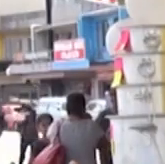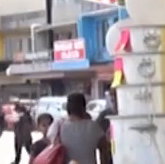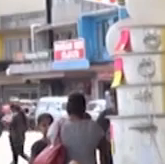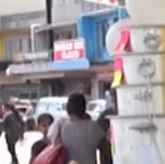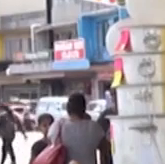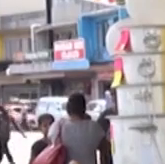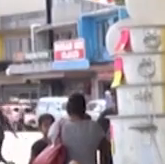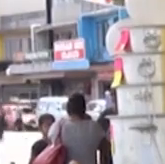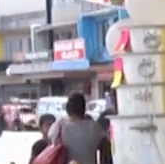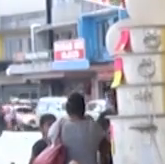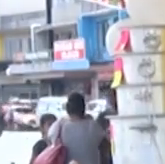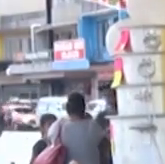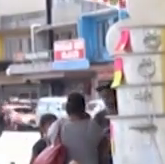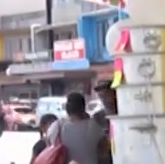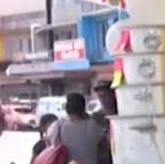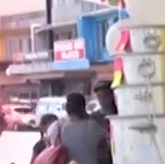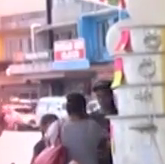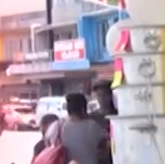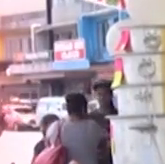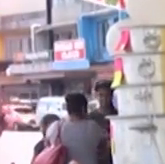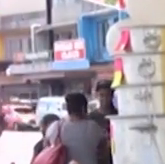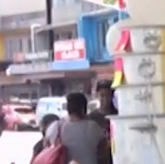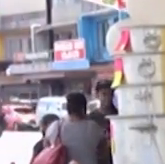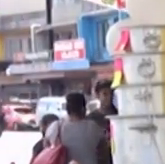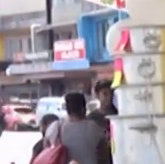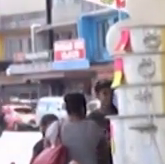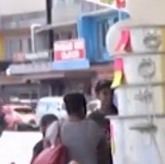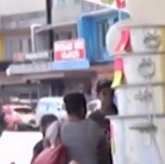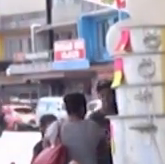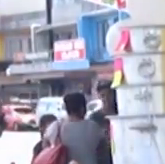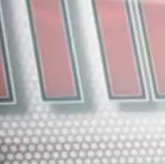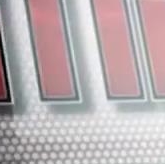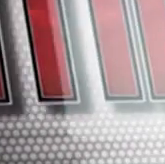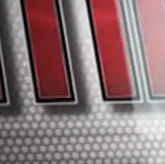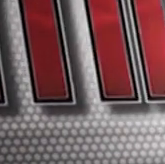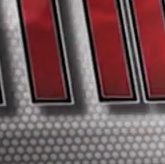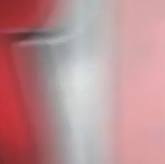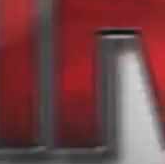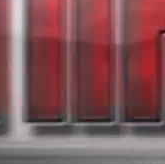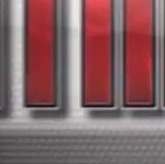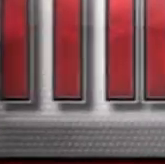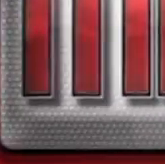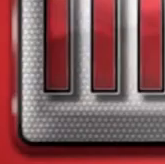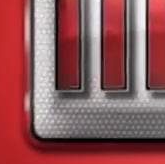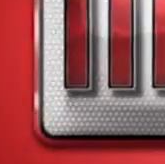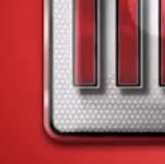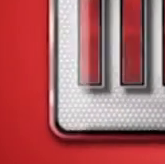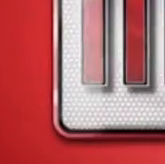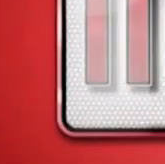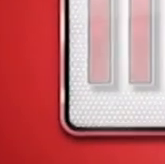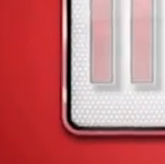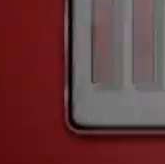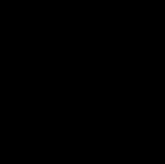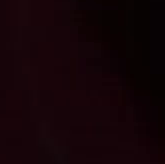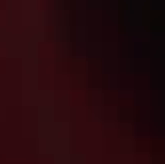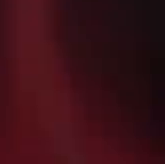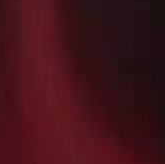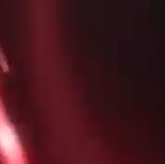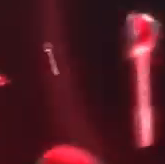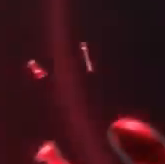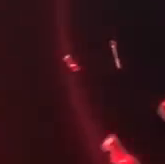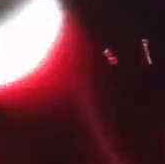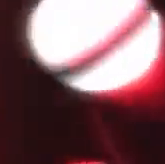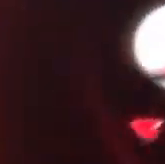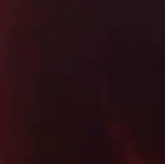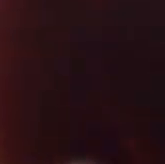My name is Neha and I'm from Karavi, and Mirchi FM, it's hot. Mirchi FM, it's hot.